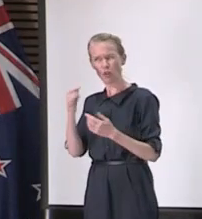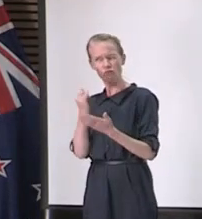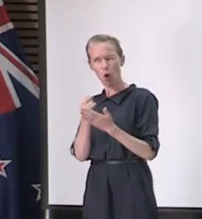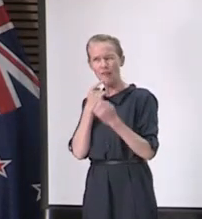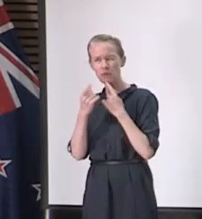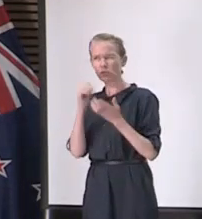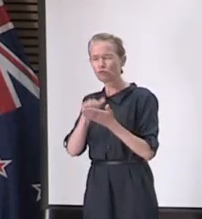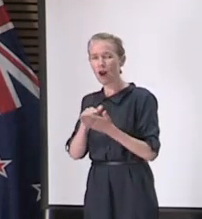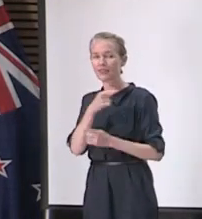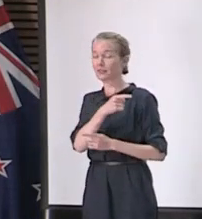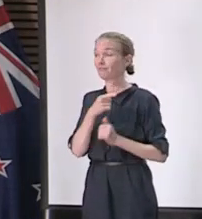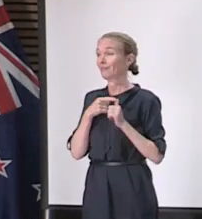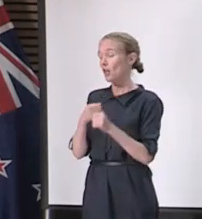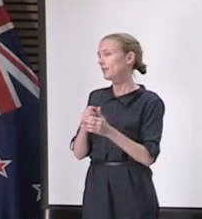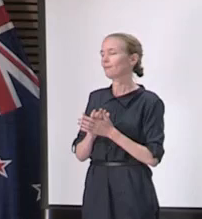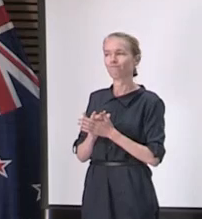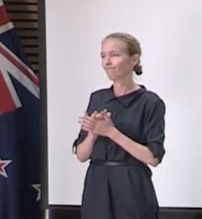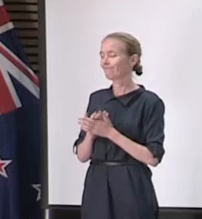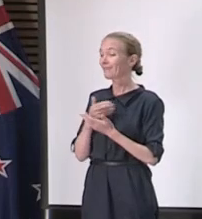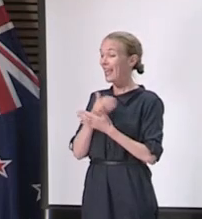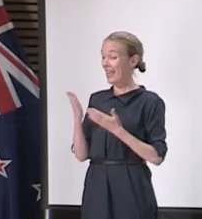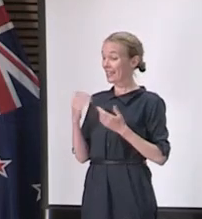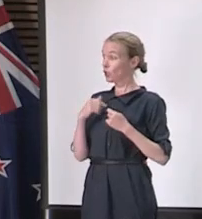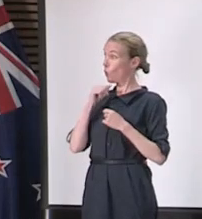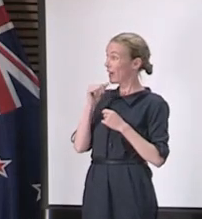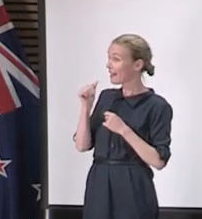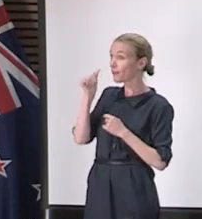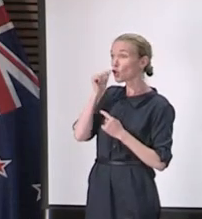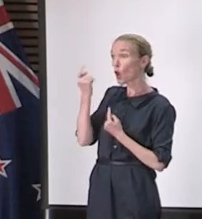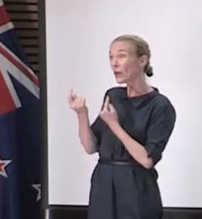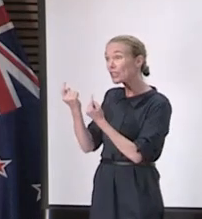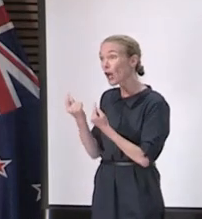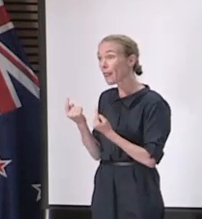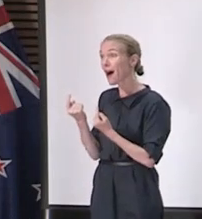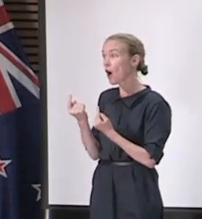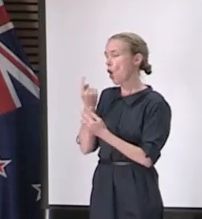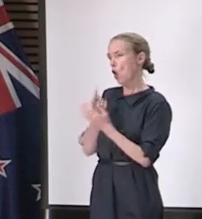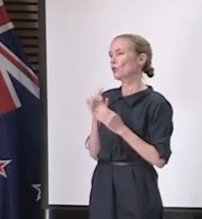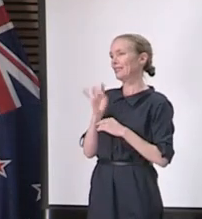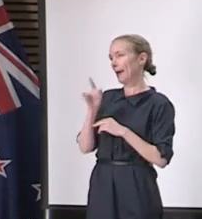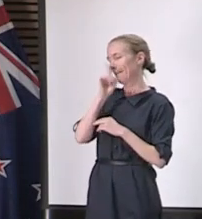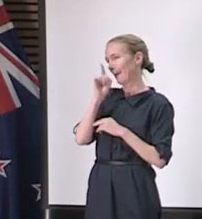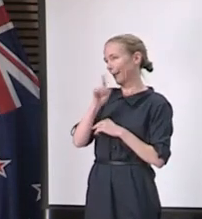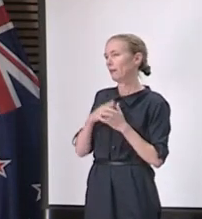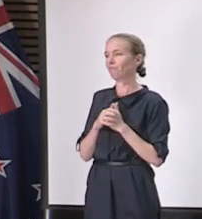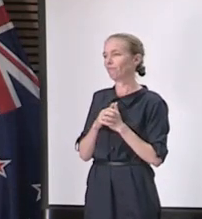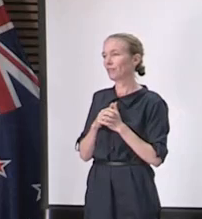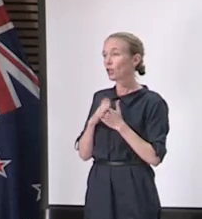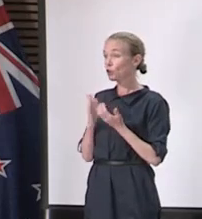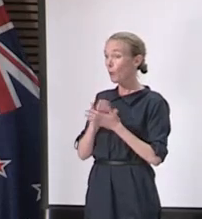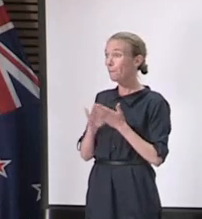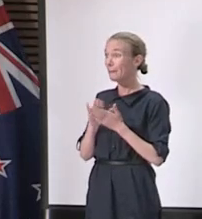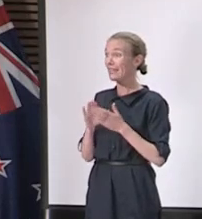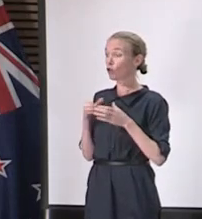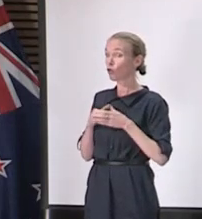any social gathering, it's groups of 10. And we do have to apply that consistency. It would be totally unfair to have any kind of wiggle room when we are